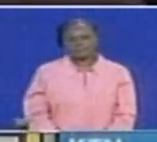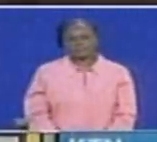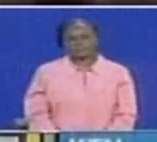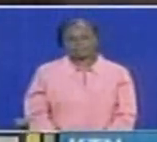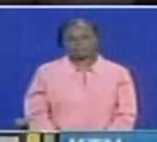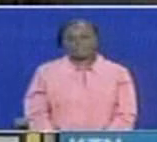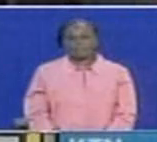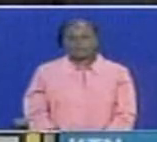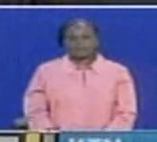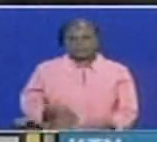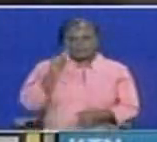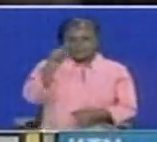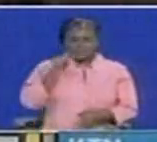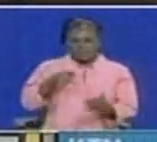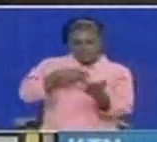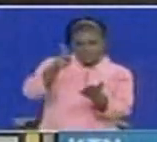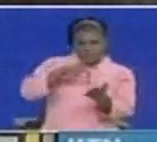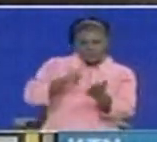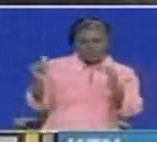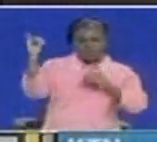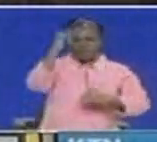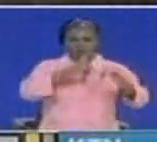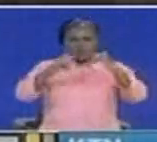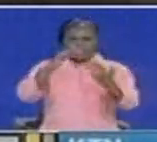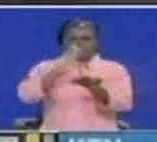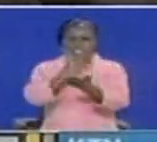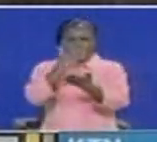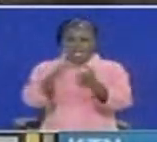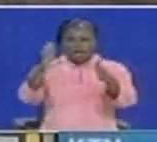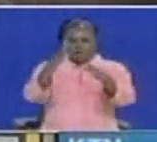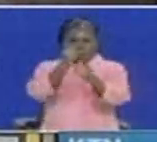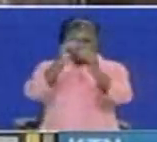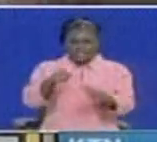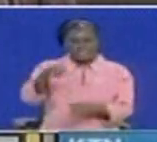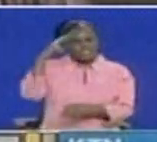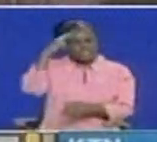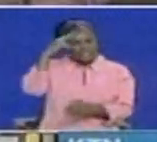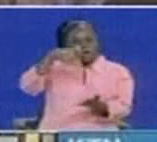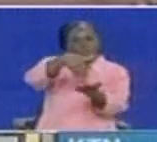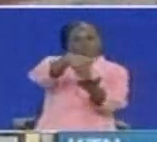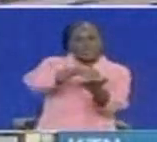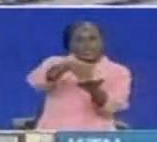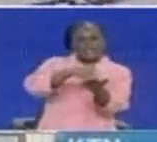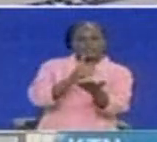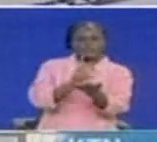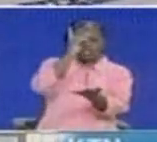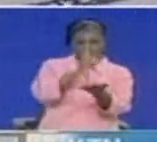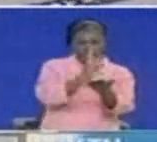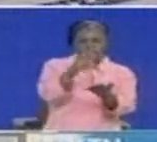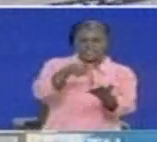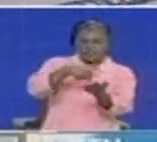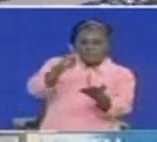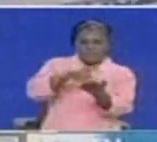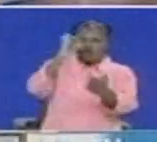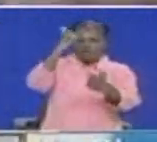Dividend payouts by locally based firms to foreign shareholders is the underlying reason for the weakening of the shilling. The payouts are said to have